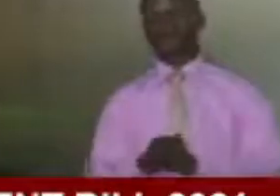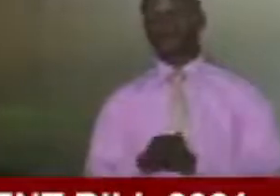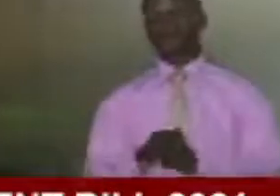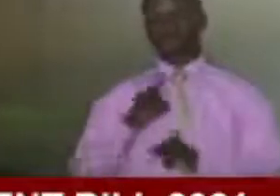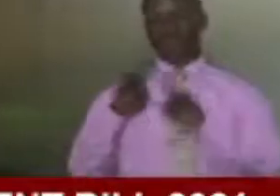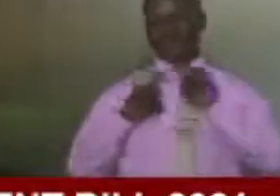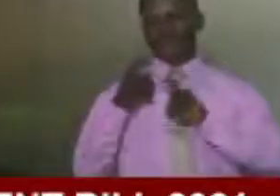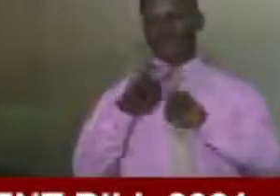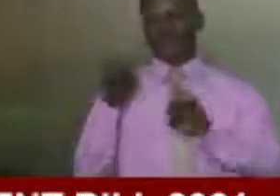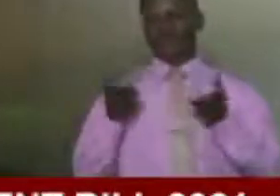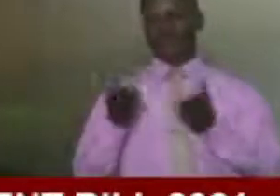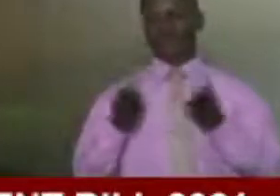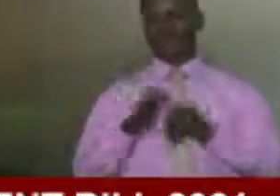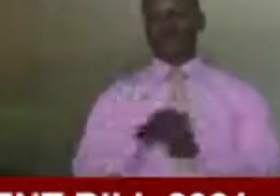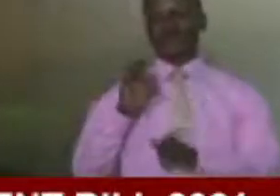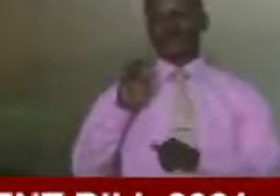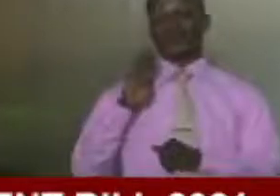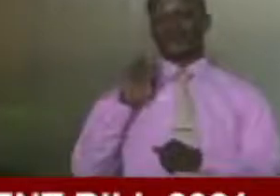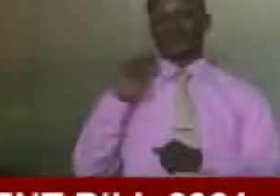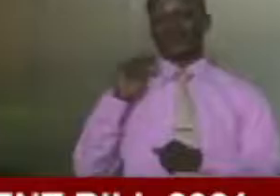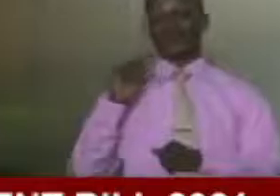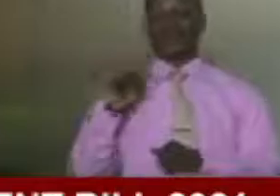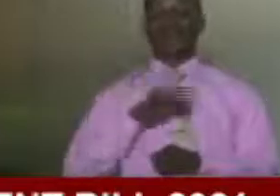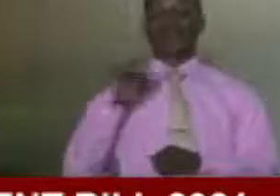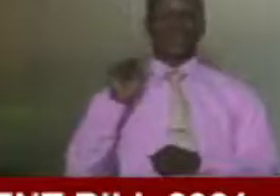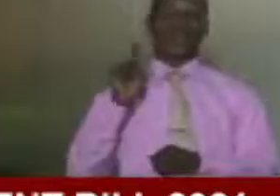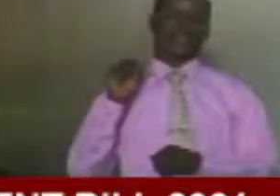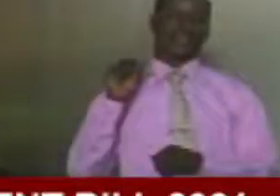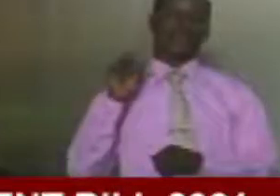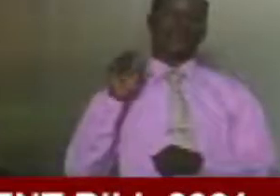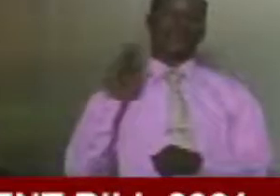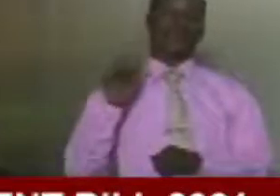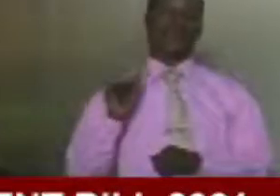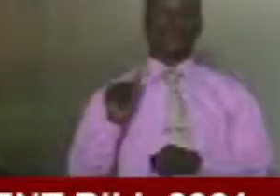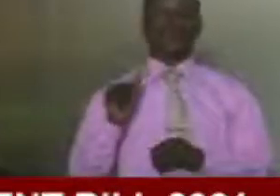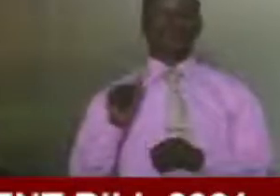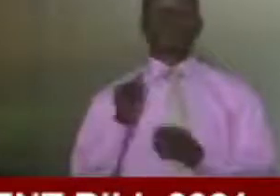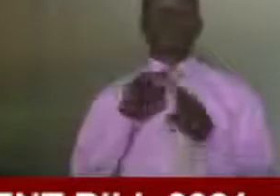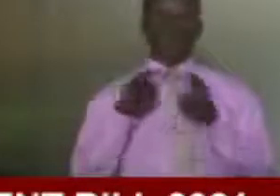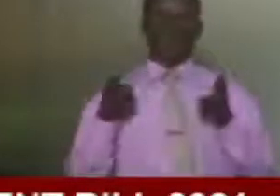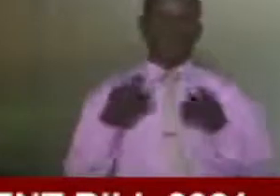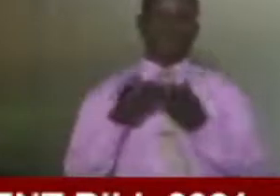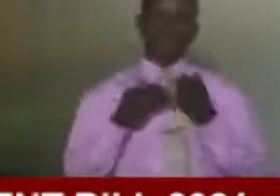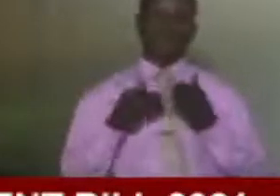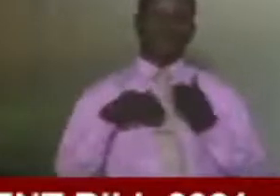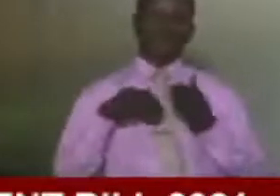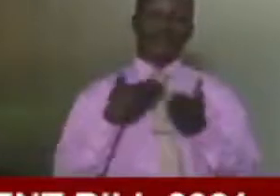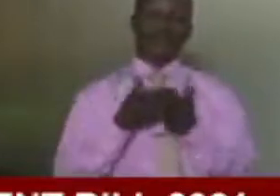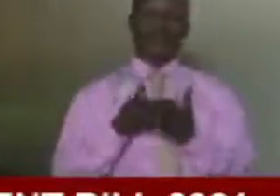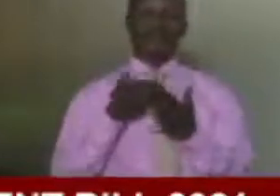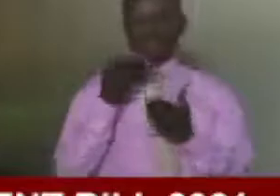conversation. Obinna and Adaora, please stand by. But before we get them ready, Prof,